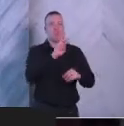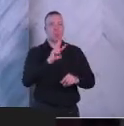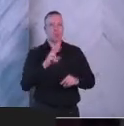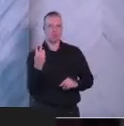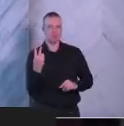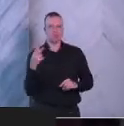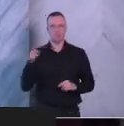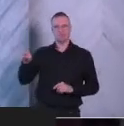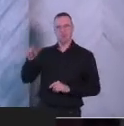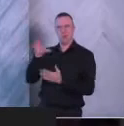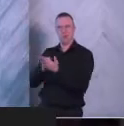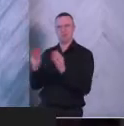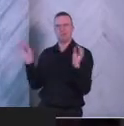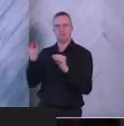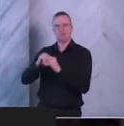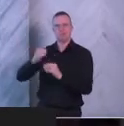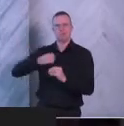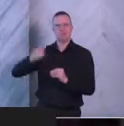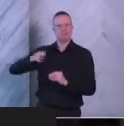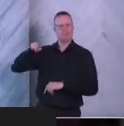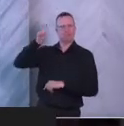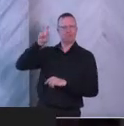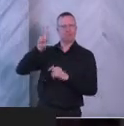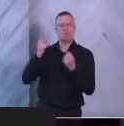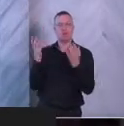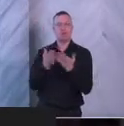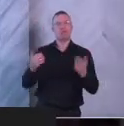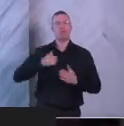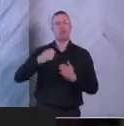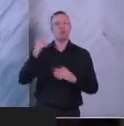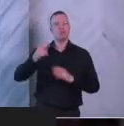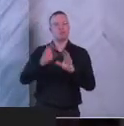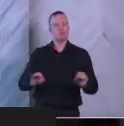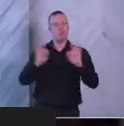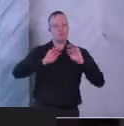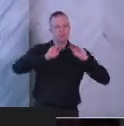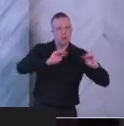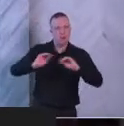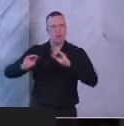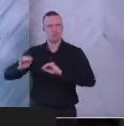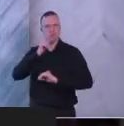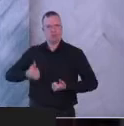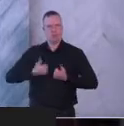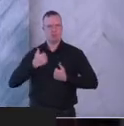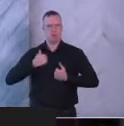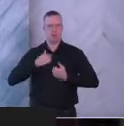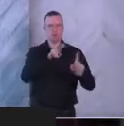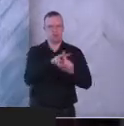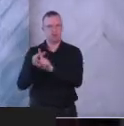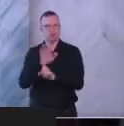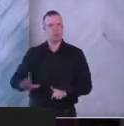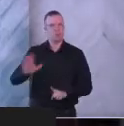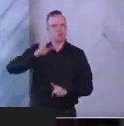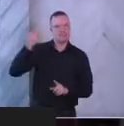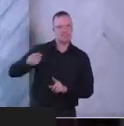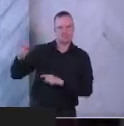learned about this in Canadian history. So there's a lot of things in Canadian history that need to be taught to Canadians that are relevant. And when it comes to